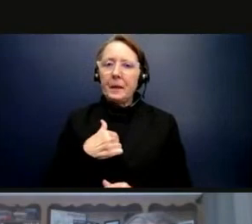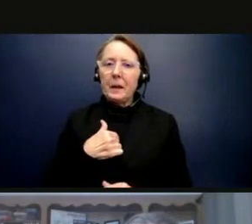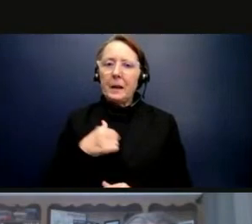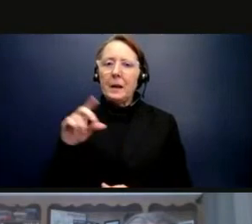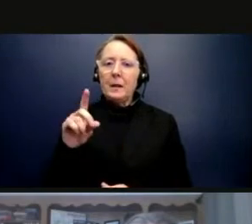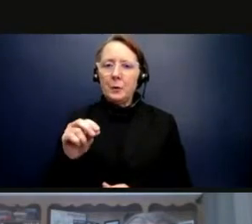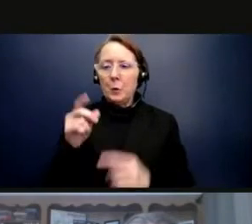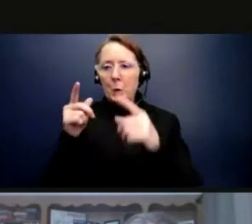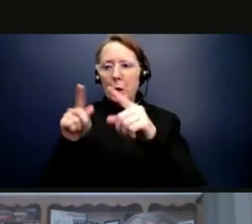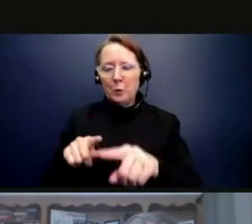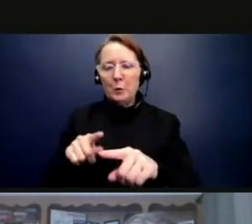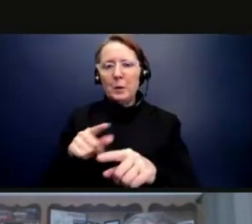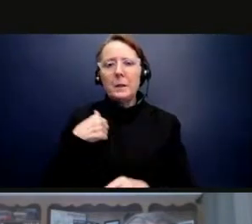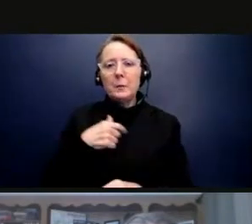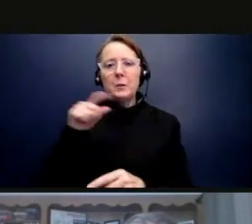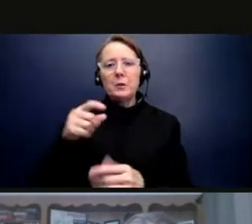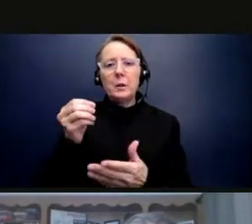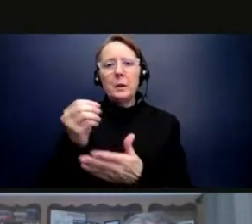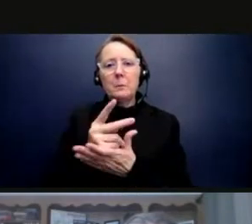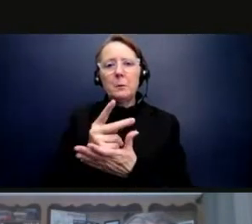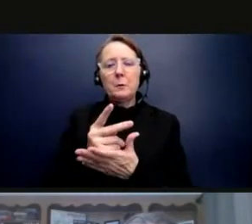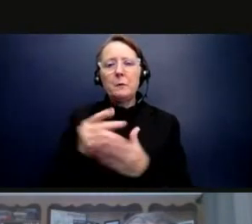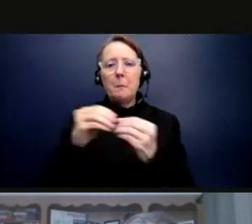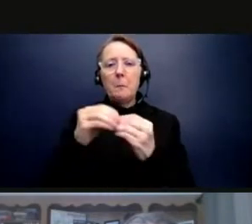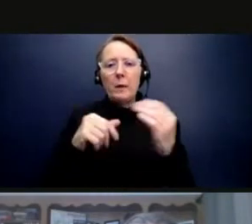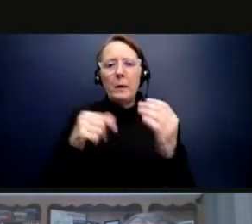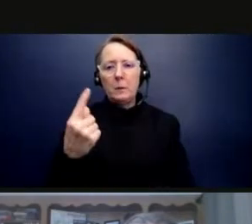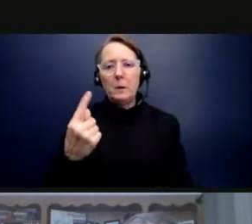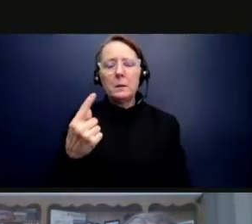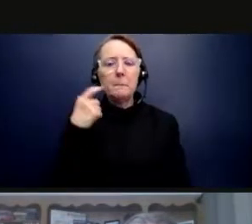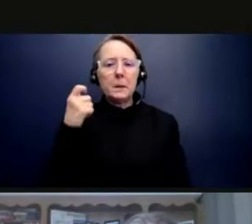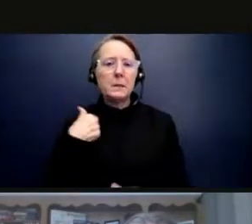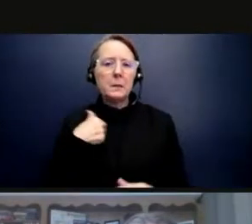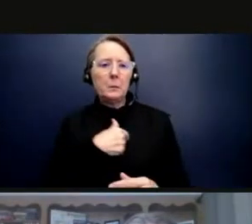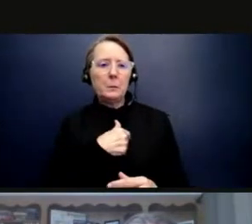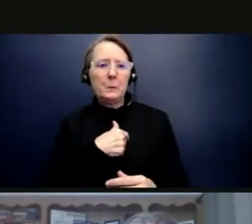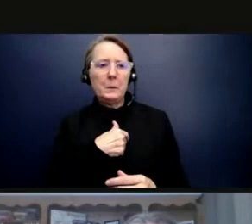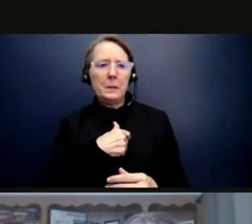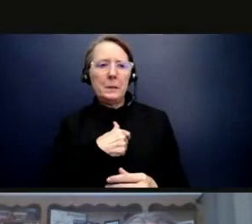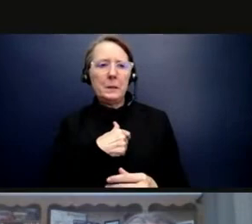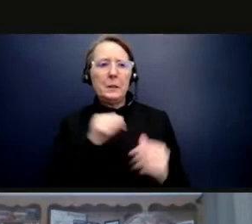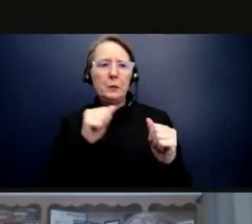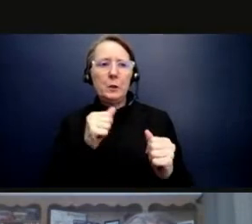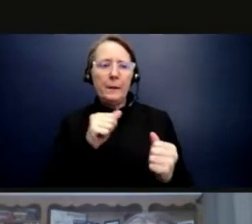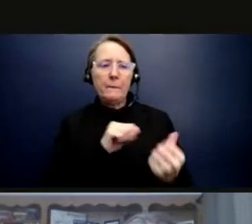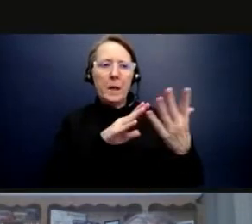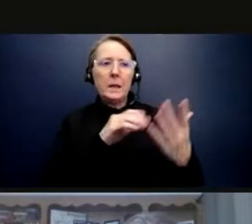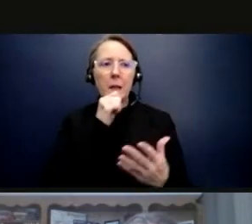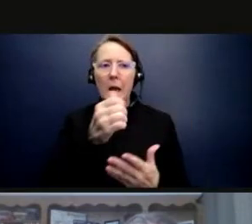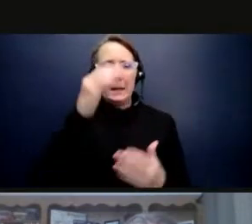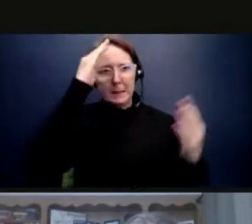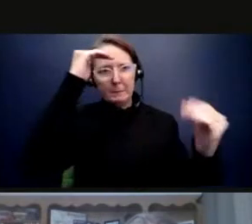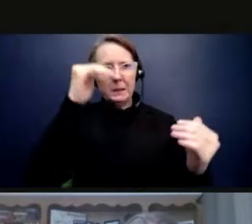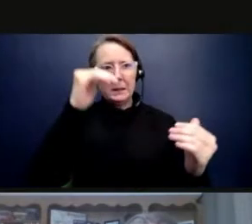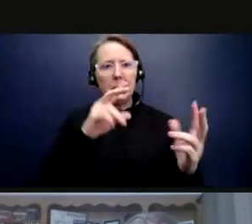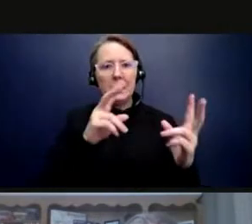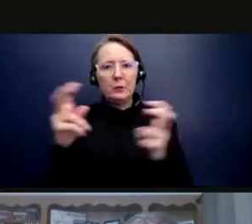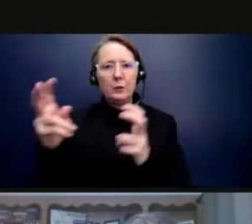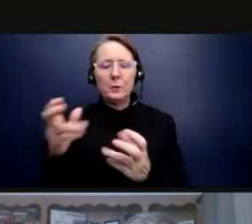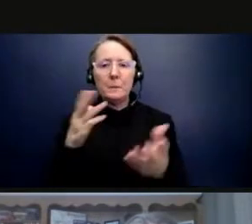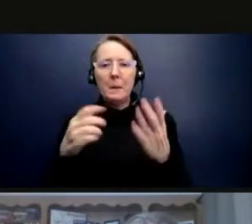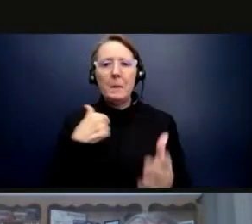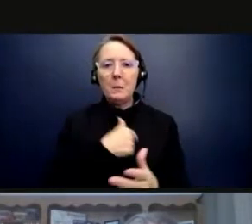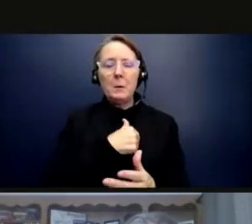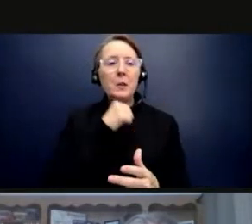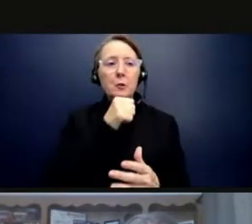I agree that we should approve more than one because I'm concerned that we could run into unforeseen issues. We could not do the West Salem